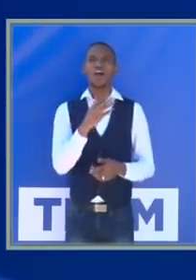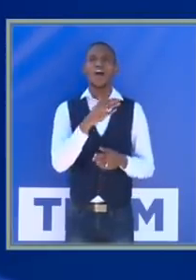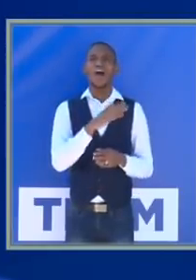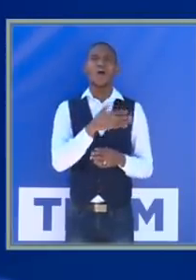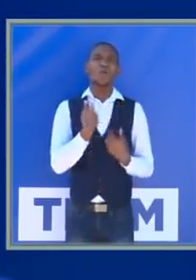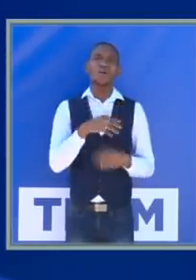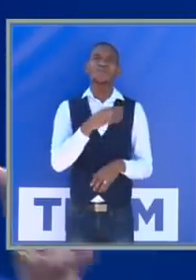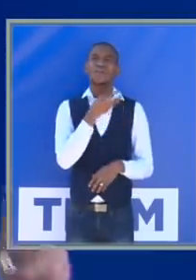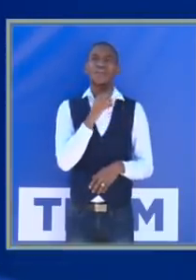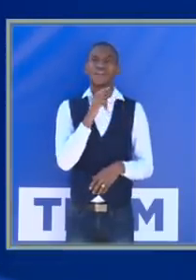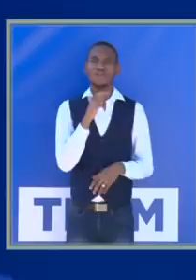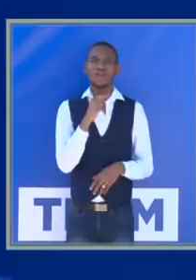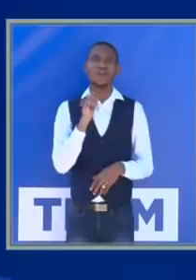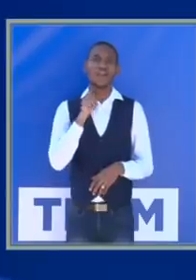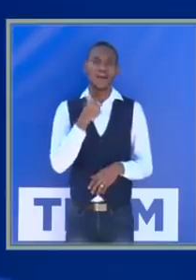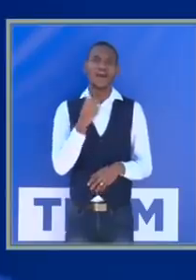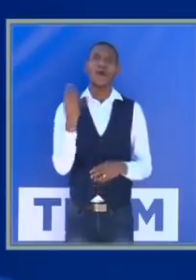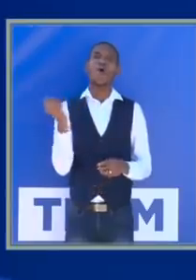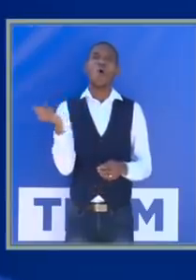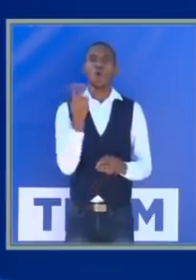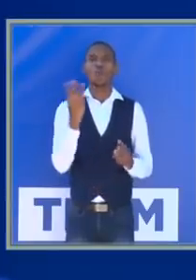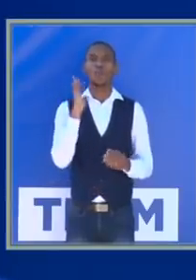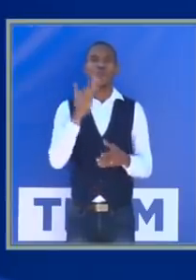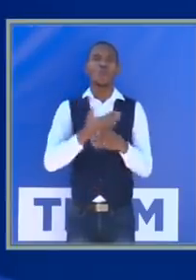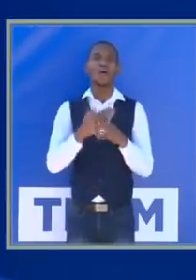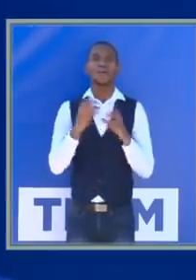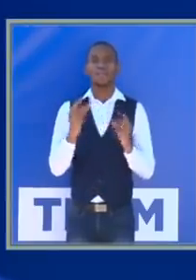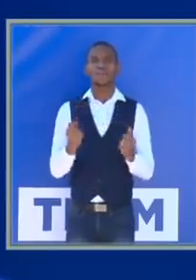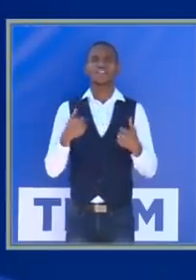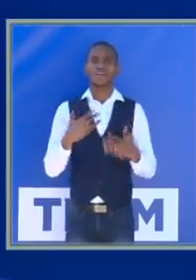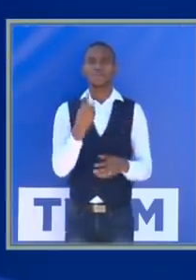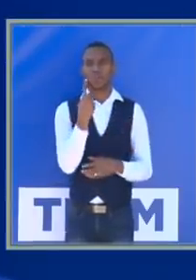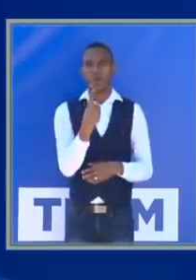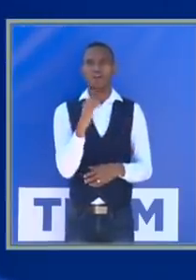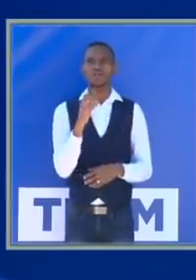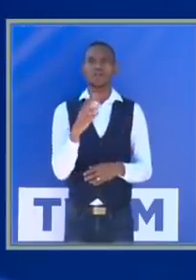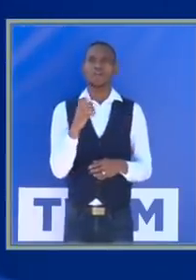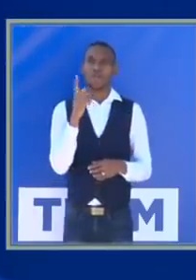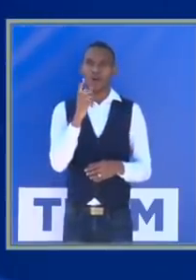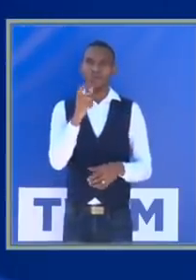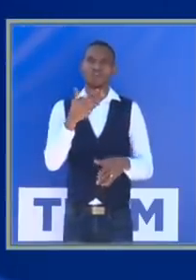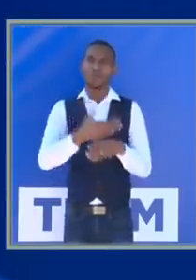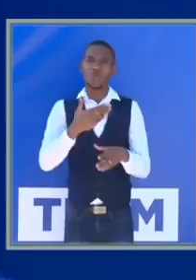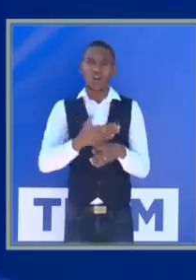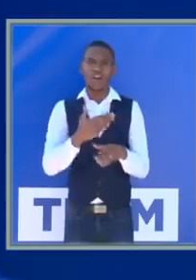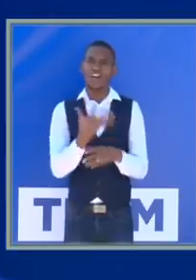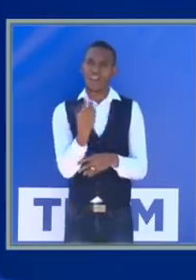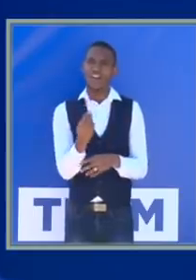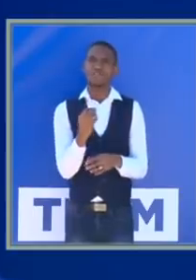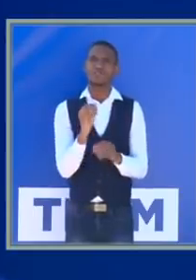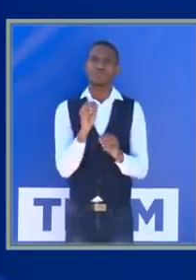lie to you and say everybody's going to work immediately, but let's start with one. Because if one person in the home has a